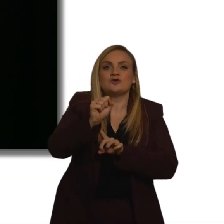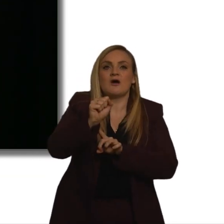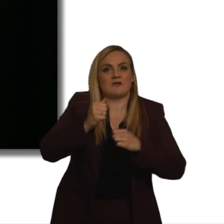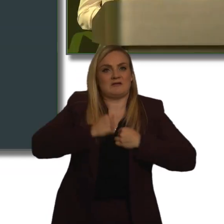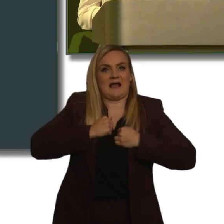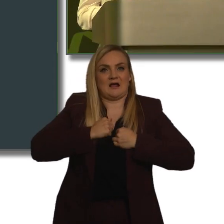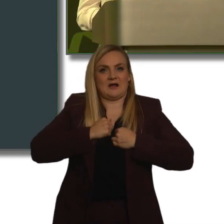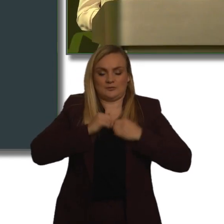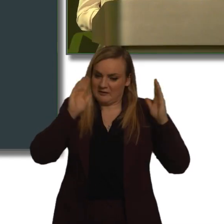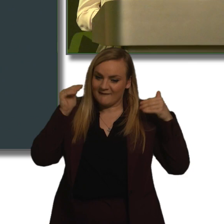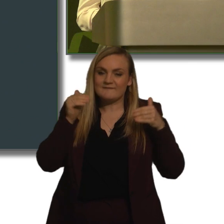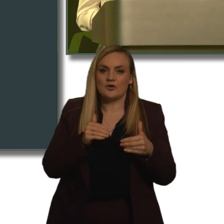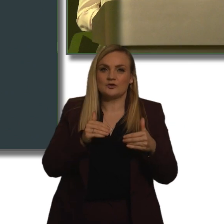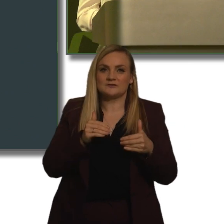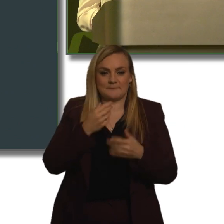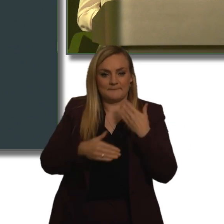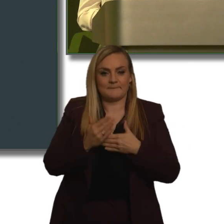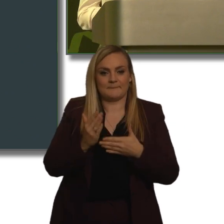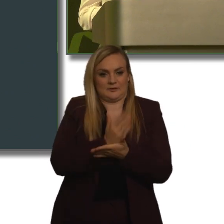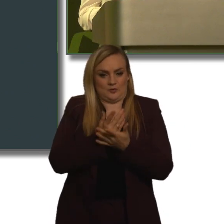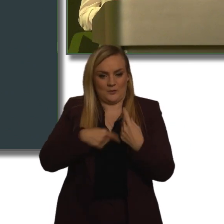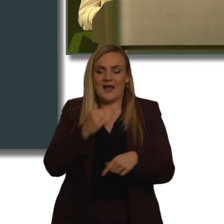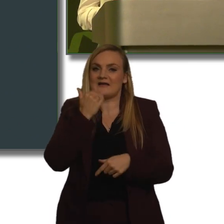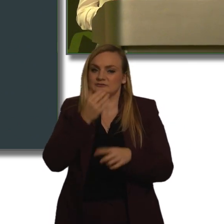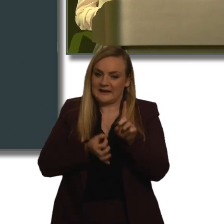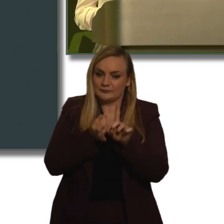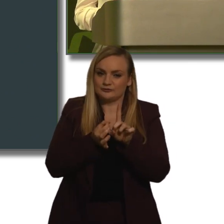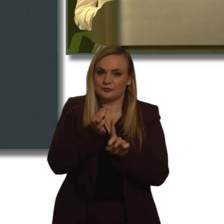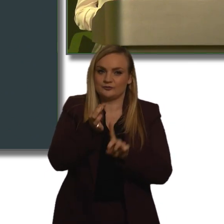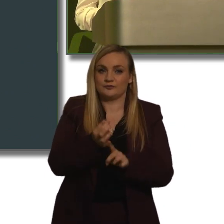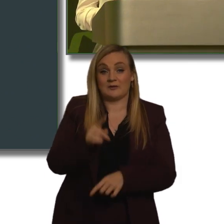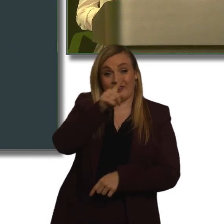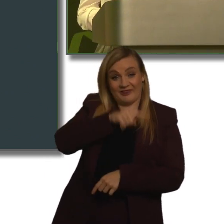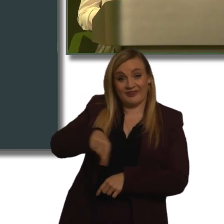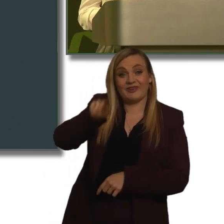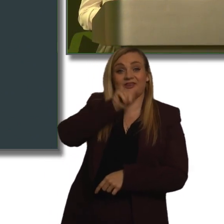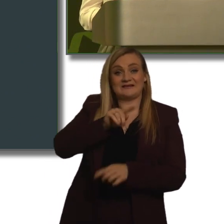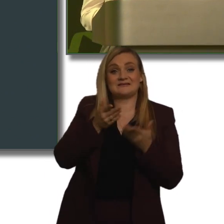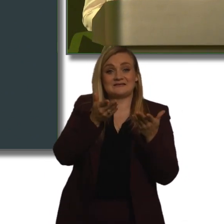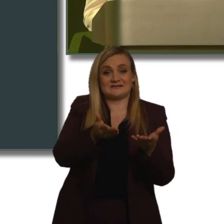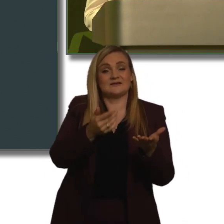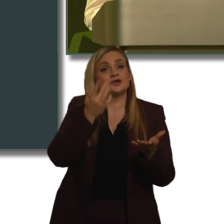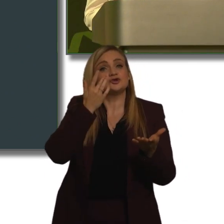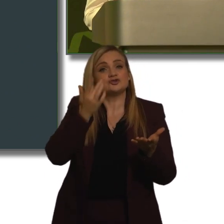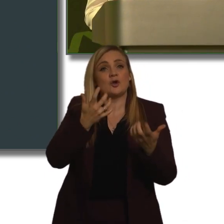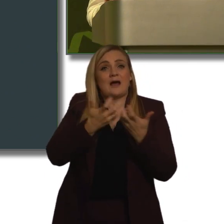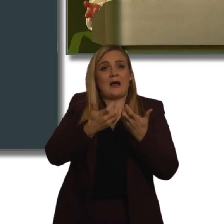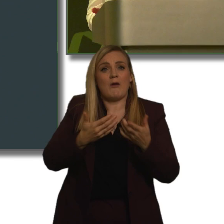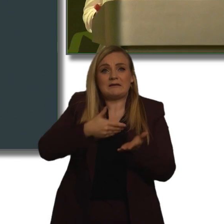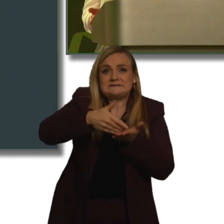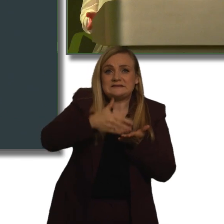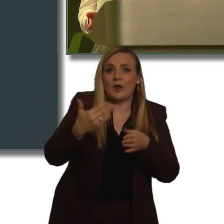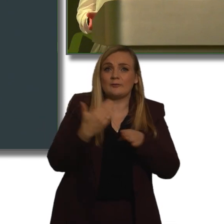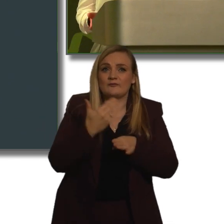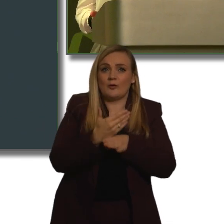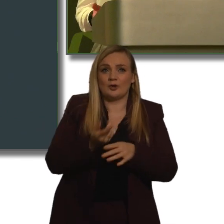of our focus, and we're better every day. We use this scorecard to track our core measures of sales performance, our control